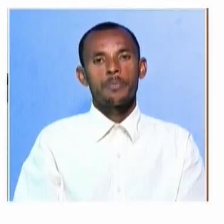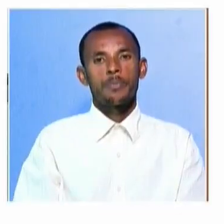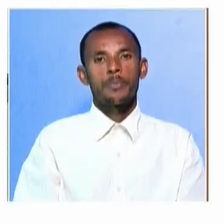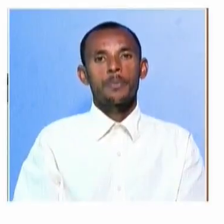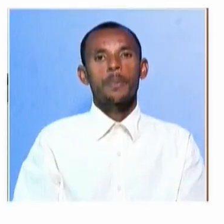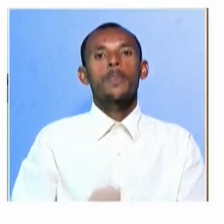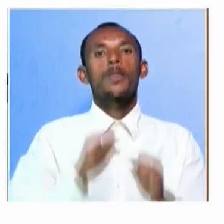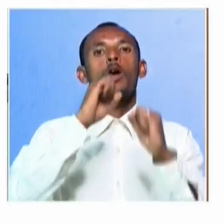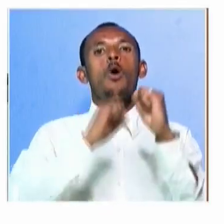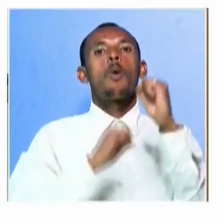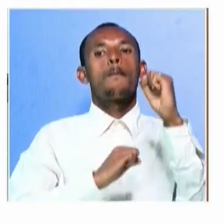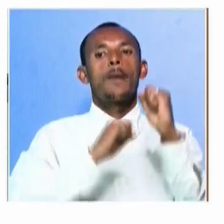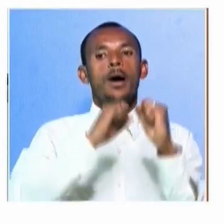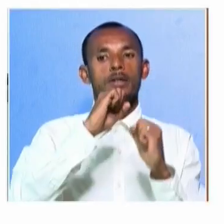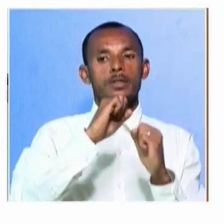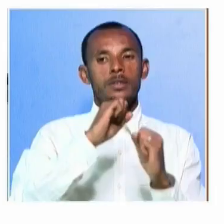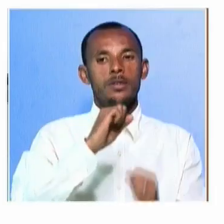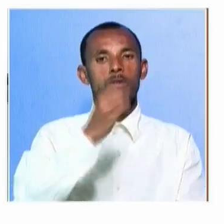Comparison of